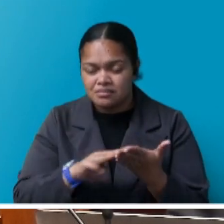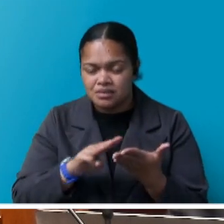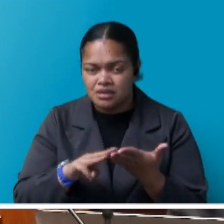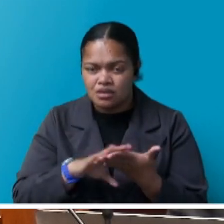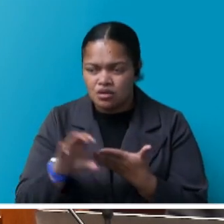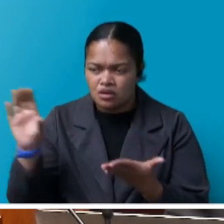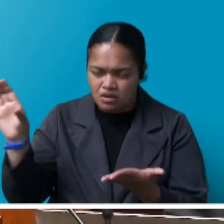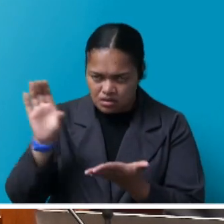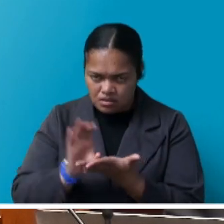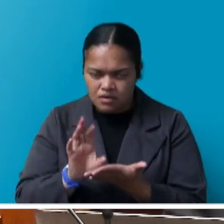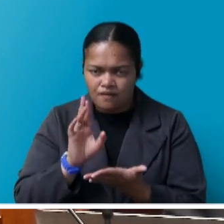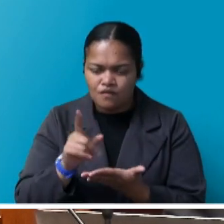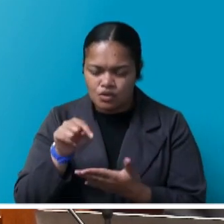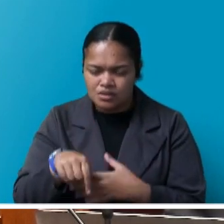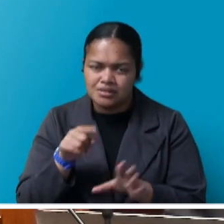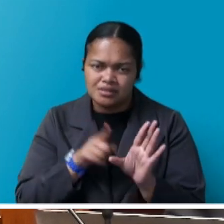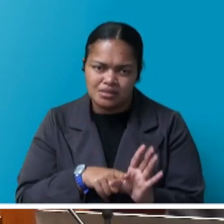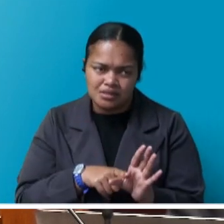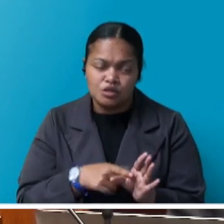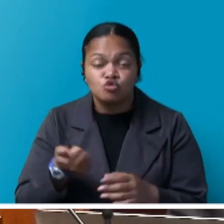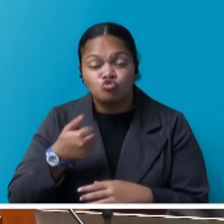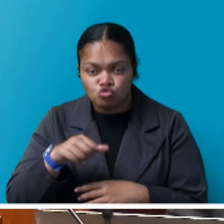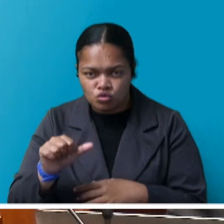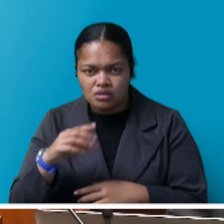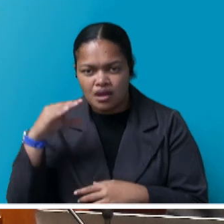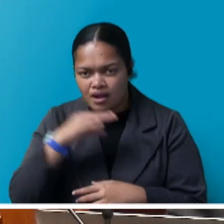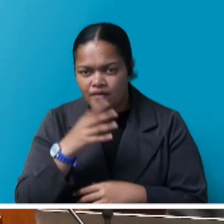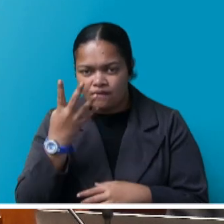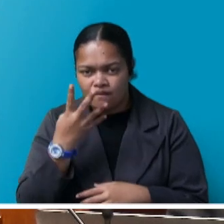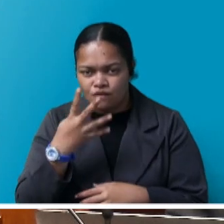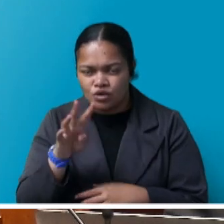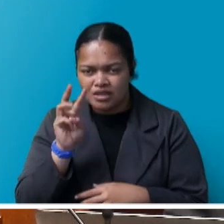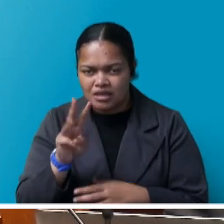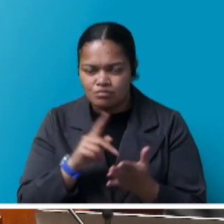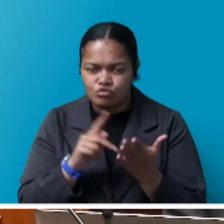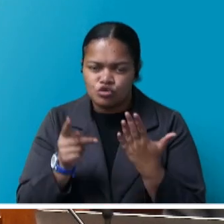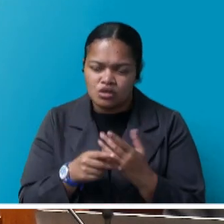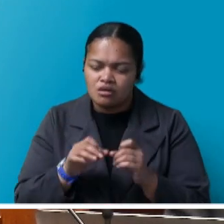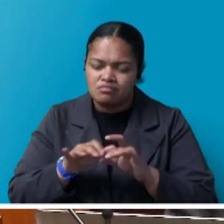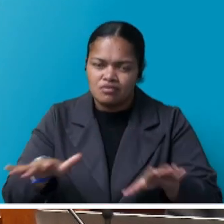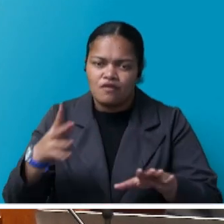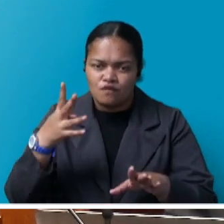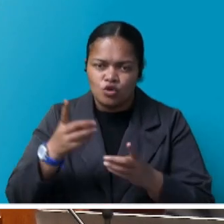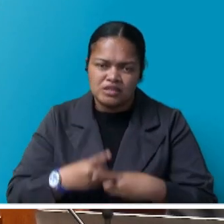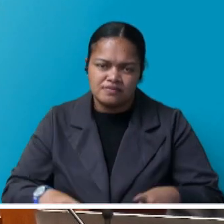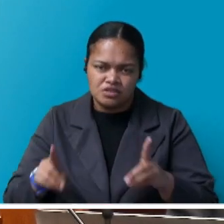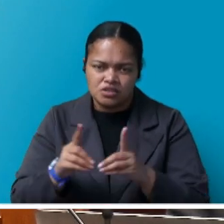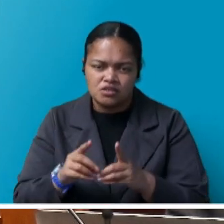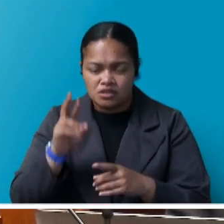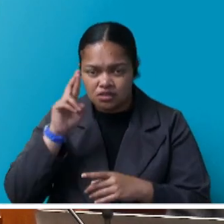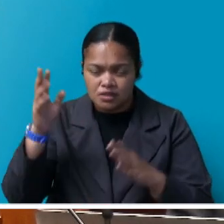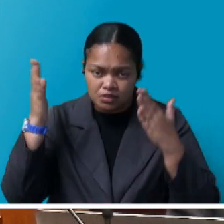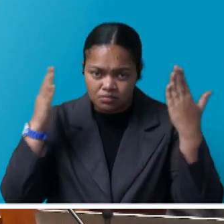to for the current financial year is being utilized for 143 projects across the 4 divisions. Mr. Speaker,